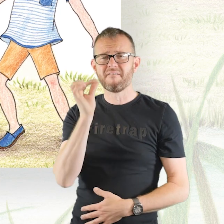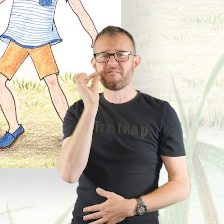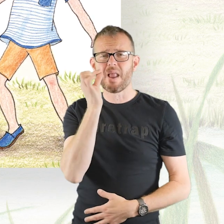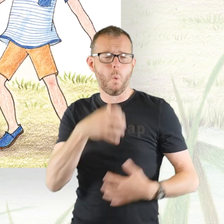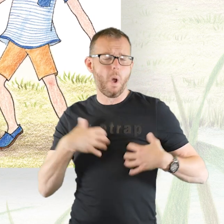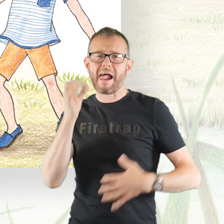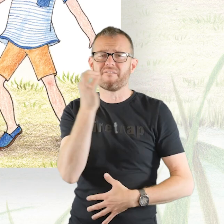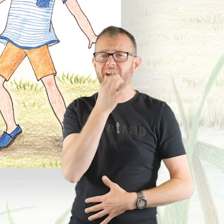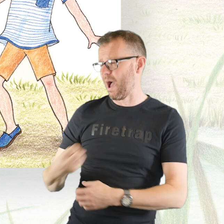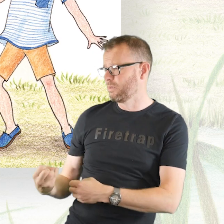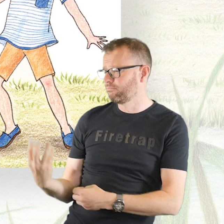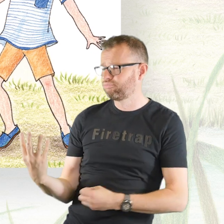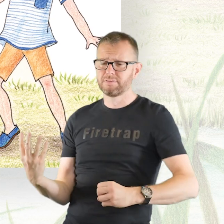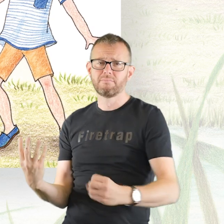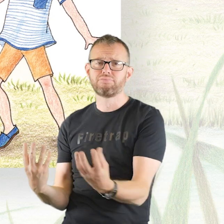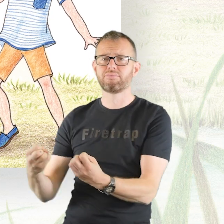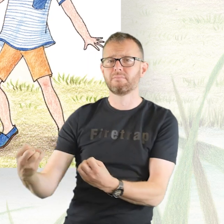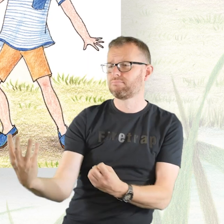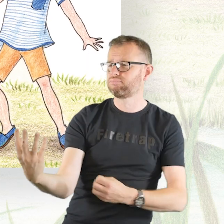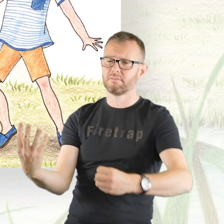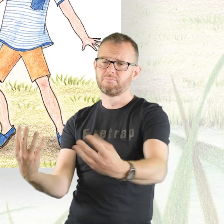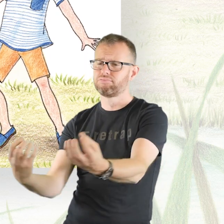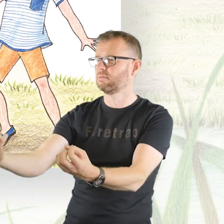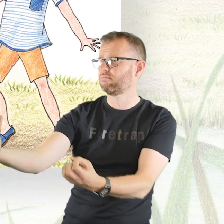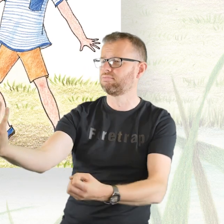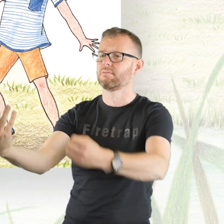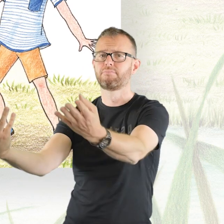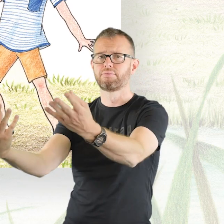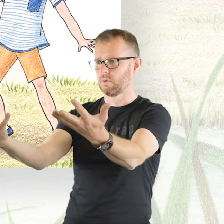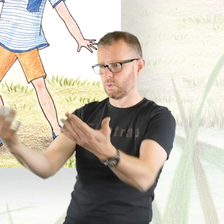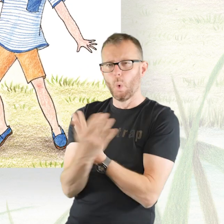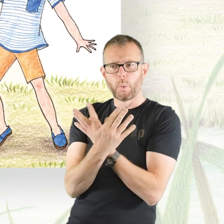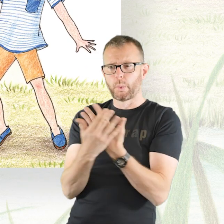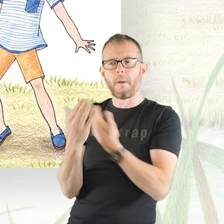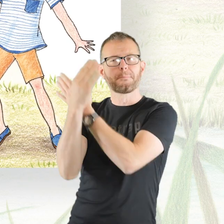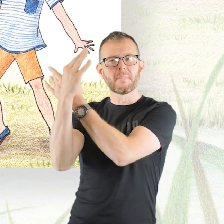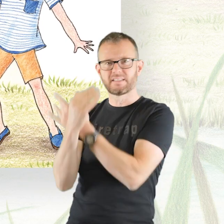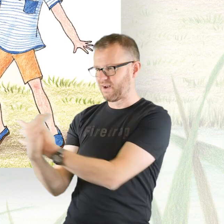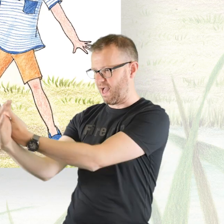Wild flowers along the path attracted lots of butterflies.